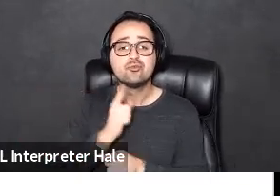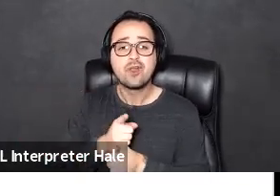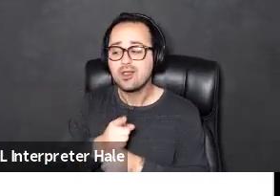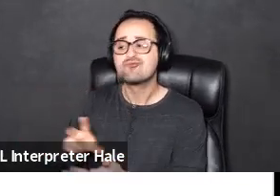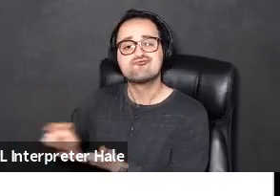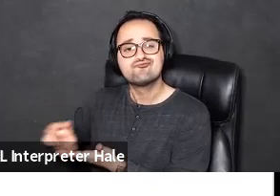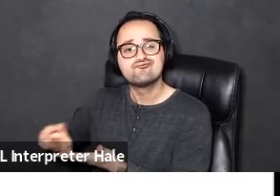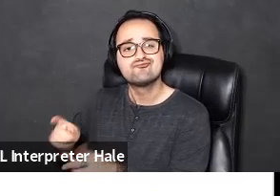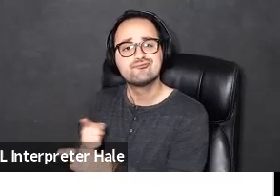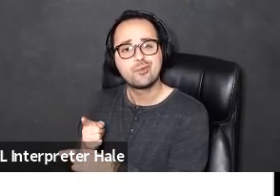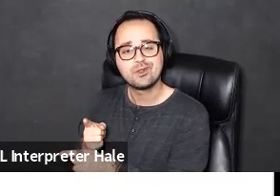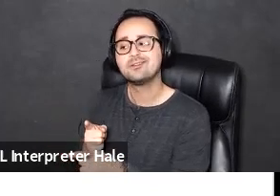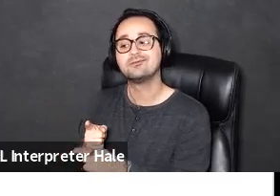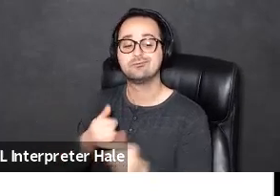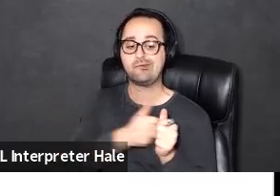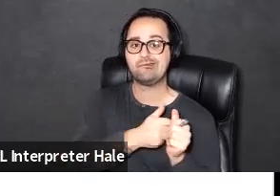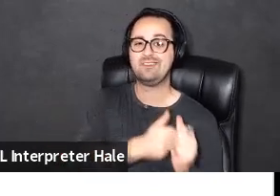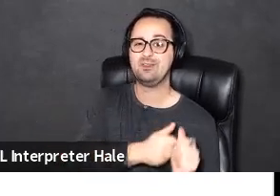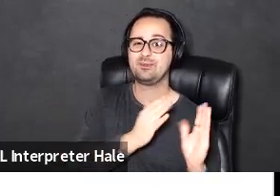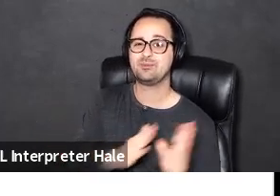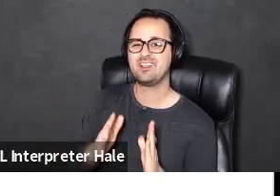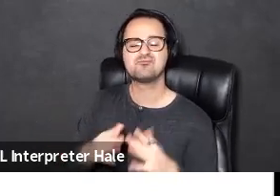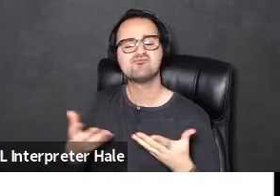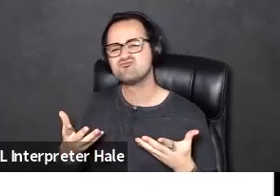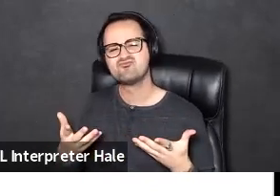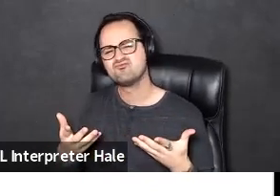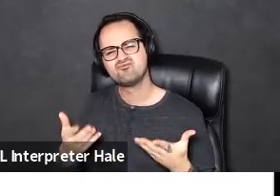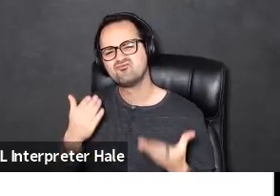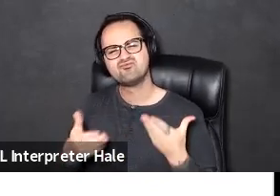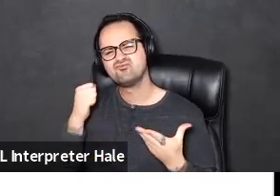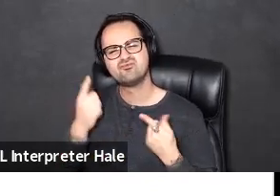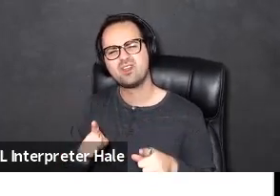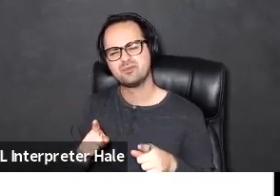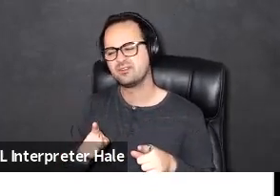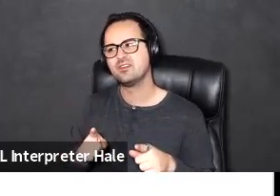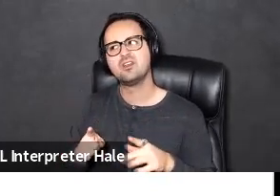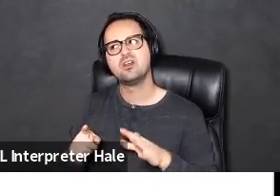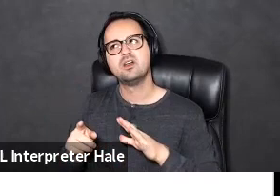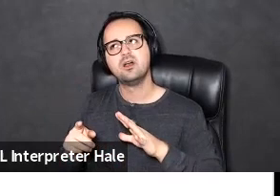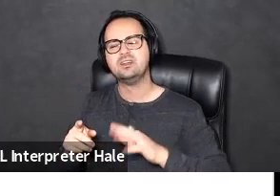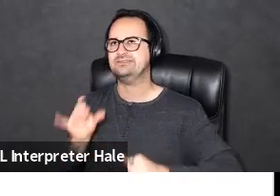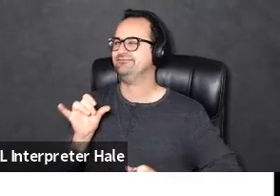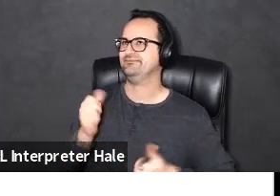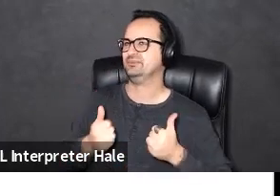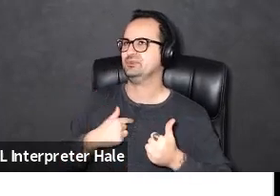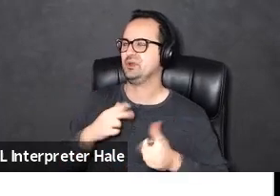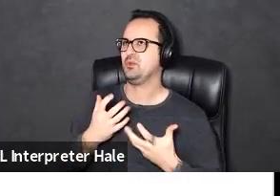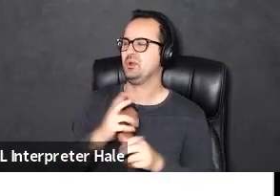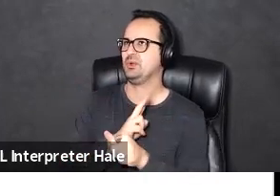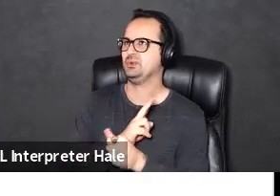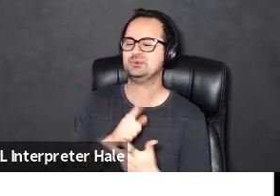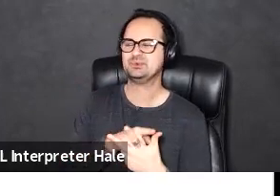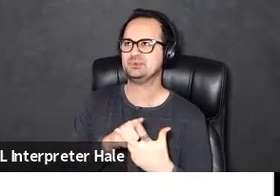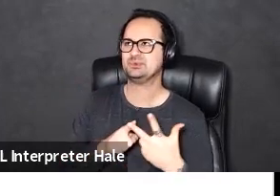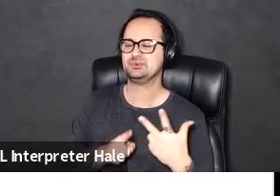efficiently in terms of the plan, it shouldn't really be a factor in dissuading you from having the conversation